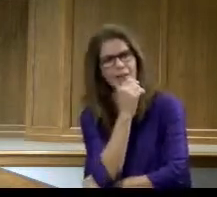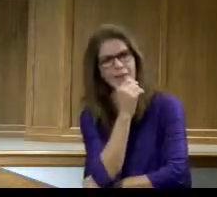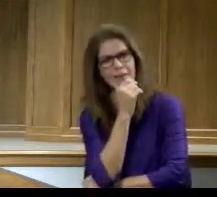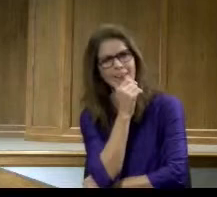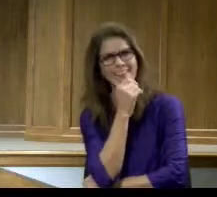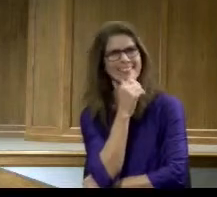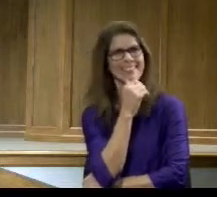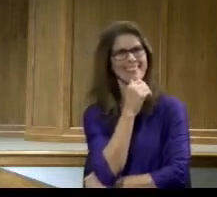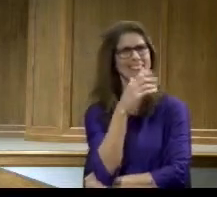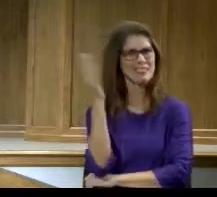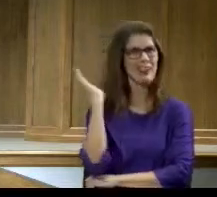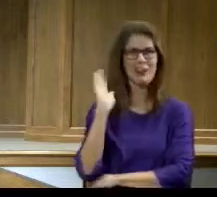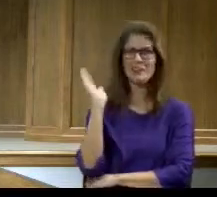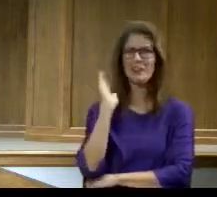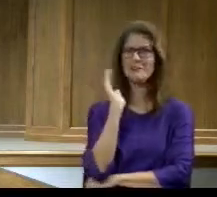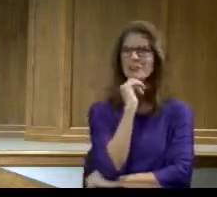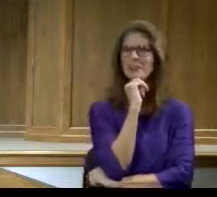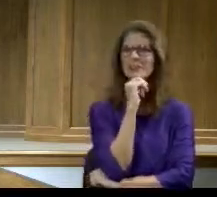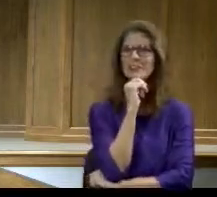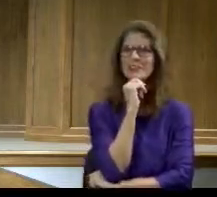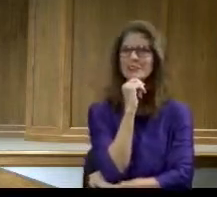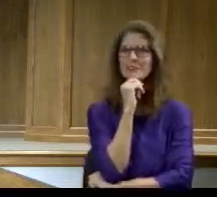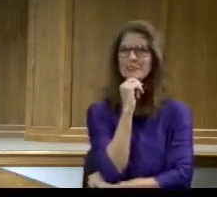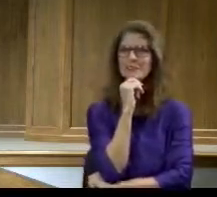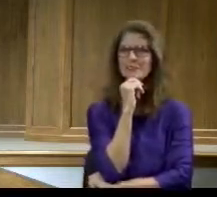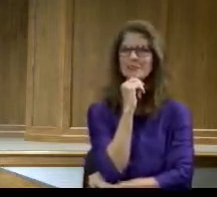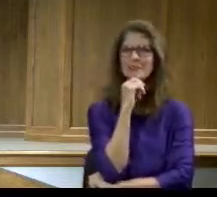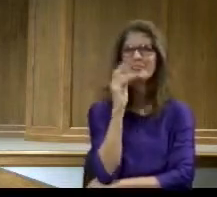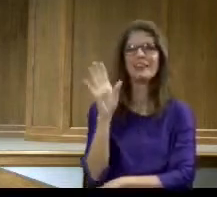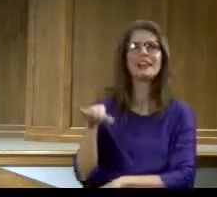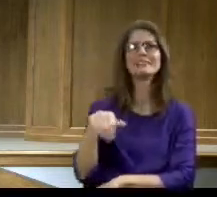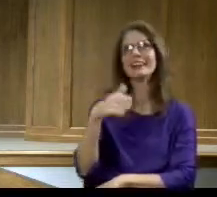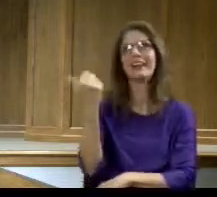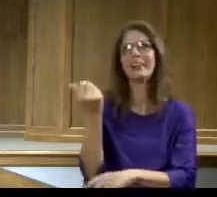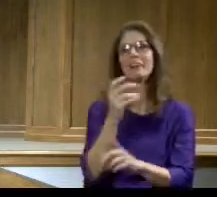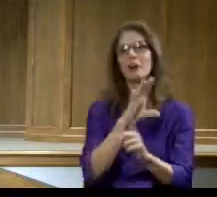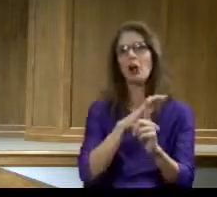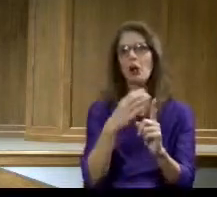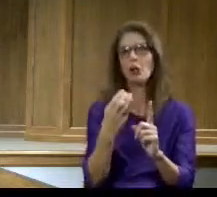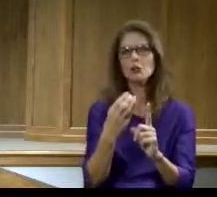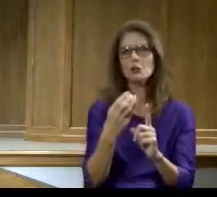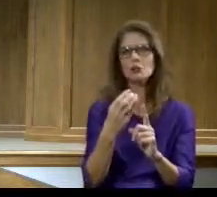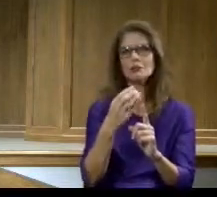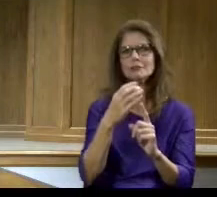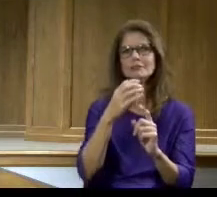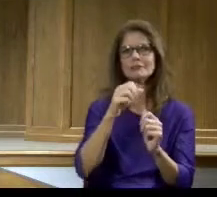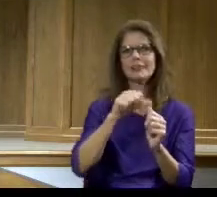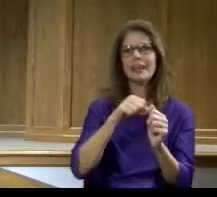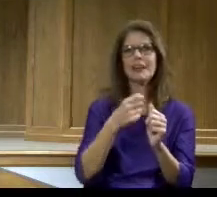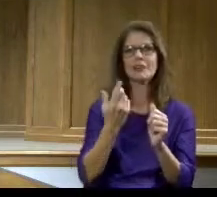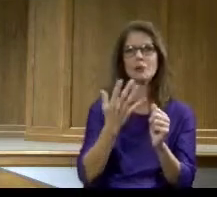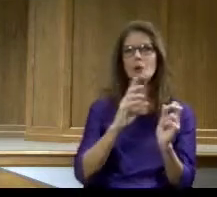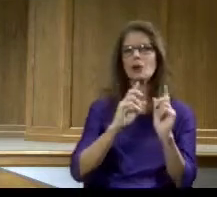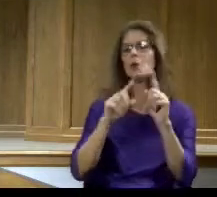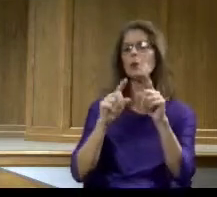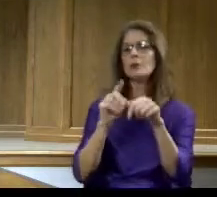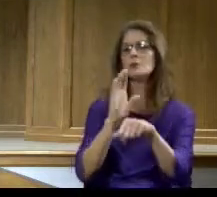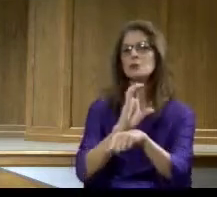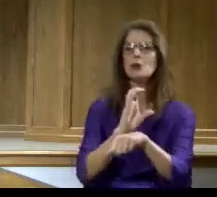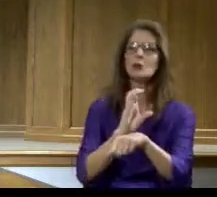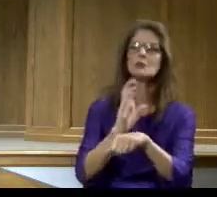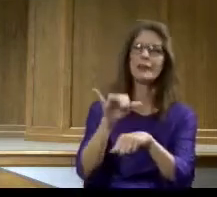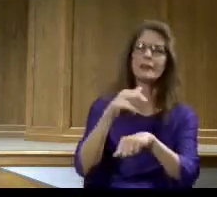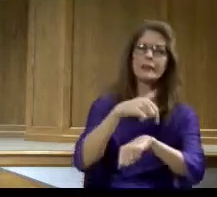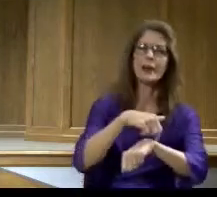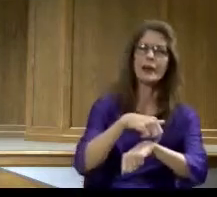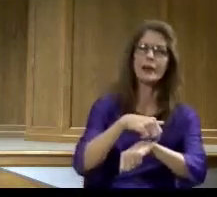That's a long time ago. You say, that's another culture. That's where everybody was in church. I hear that and I understand